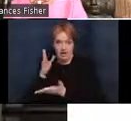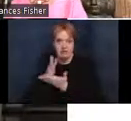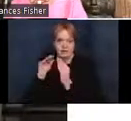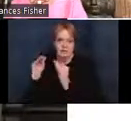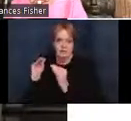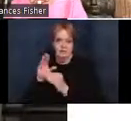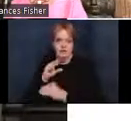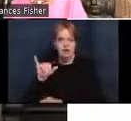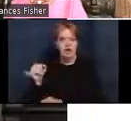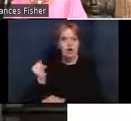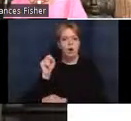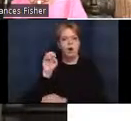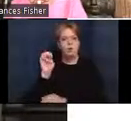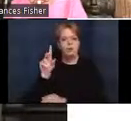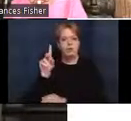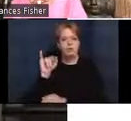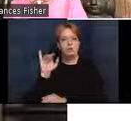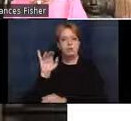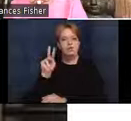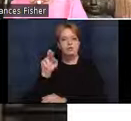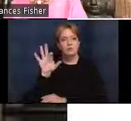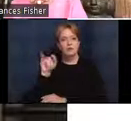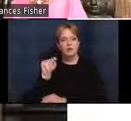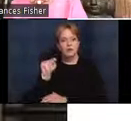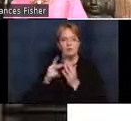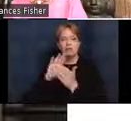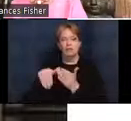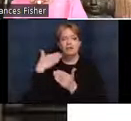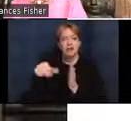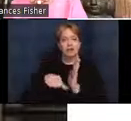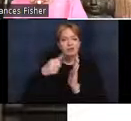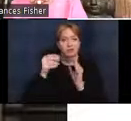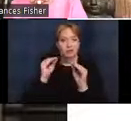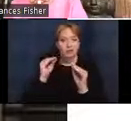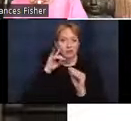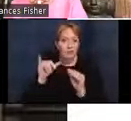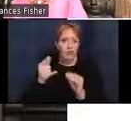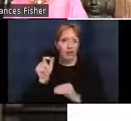Kreeft actually succeeded her as the sculpting teacher at the gallery.